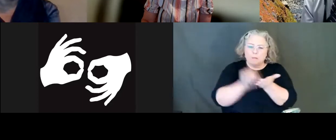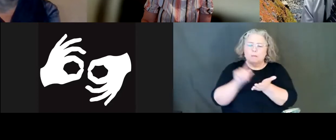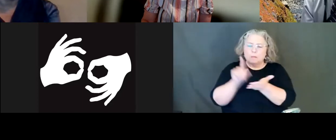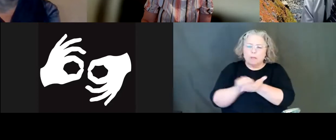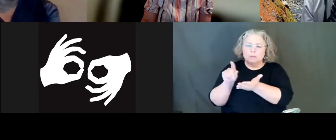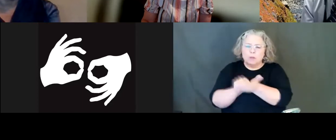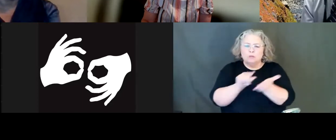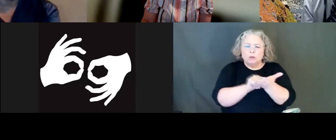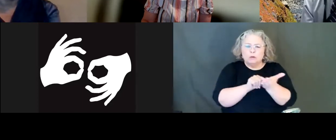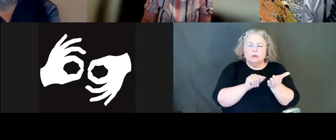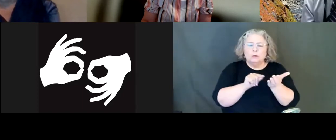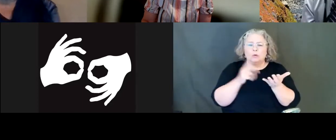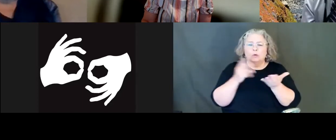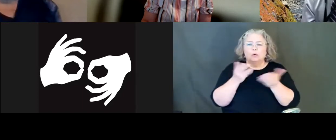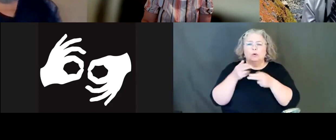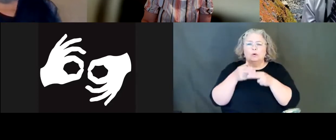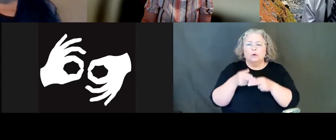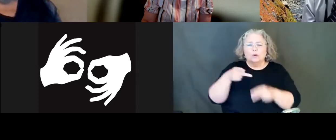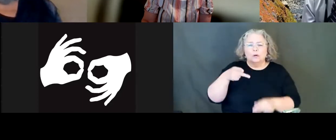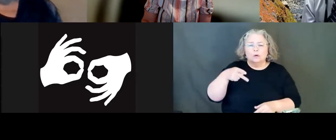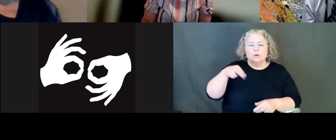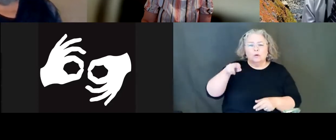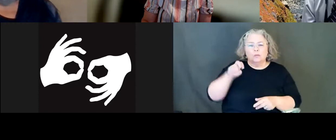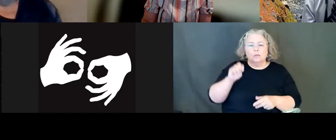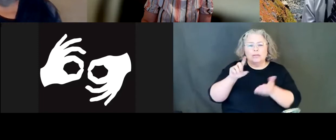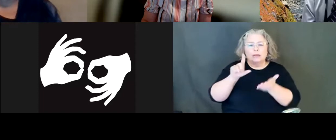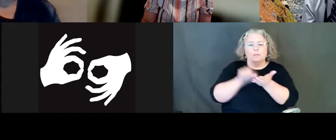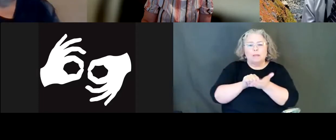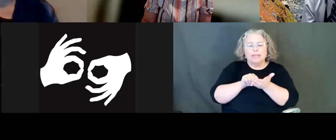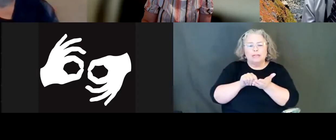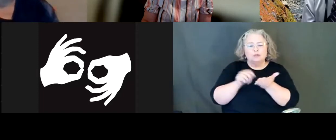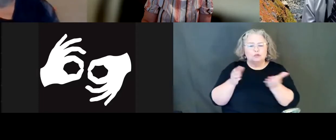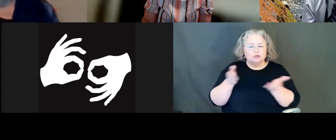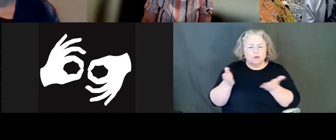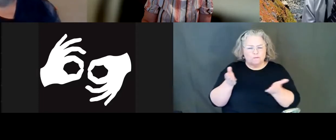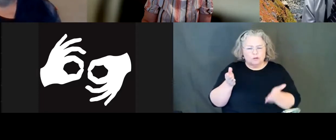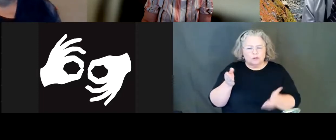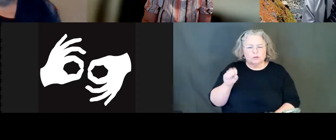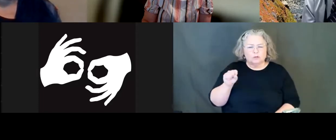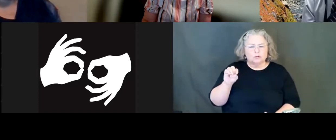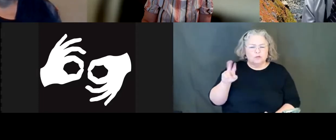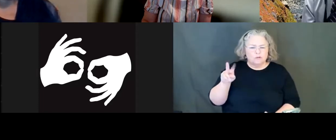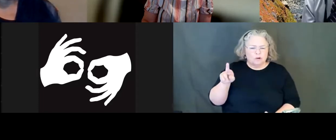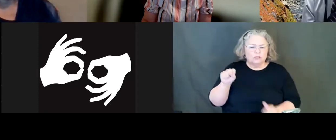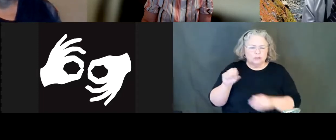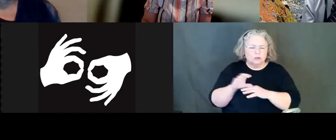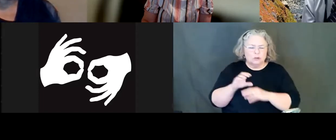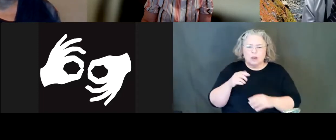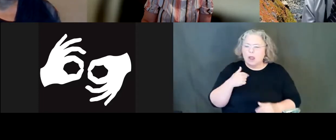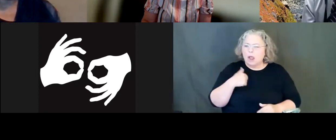these what we call pre-publication servers. And so I